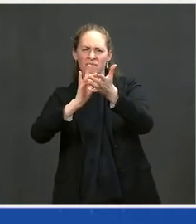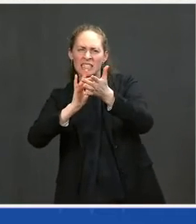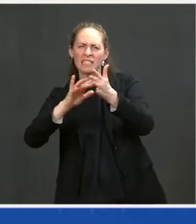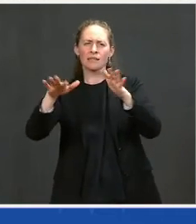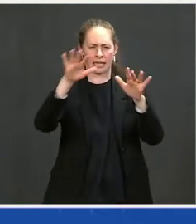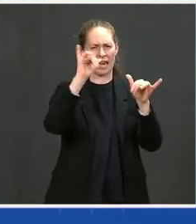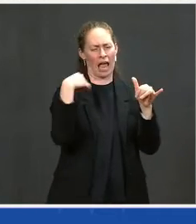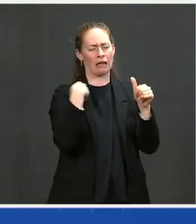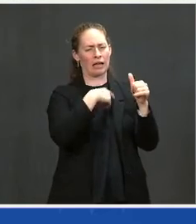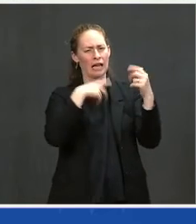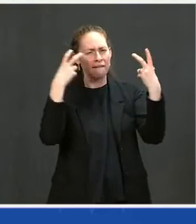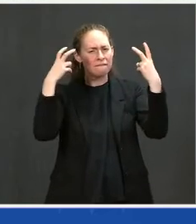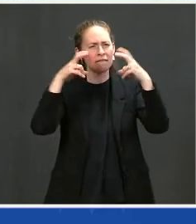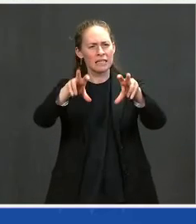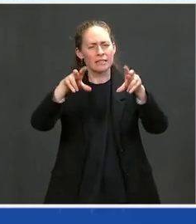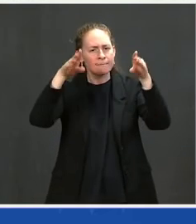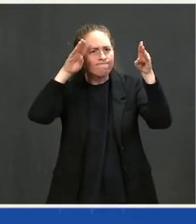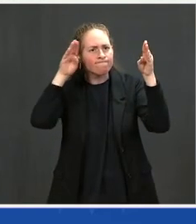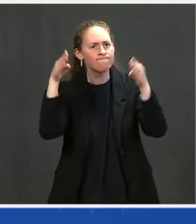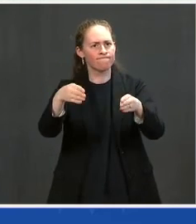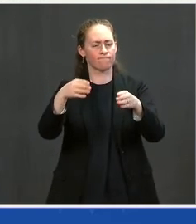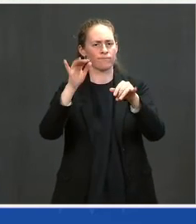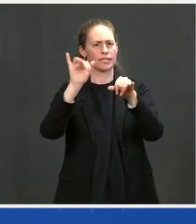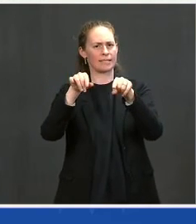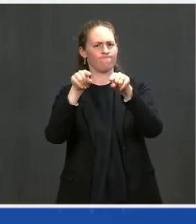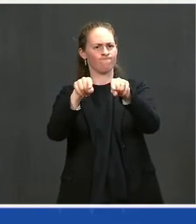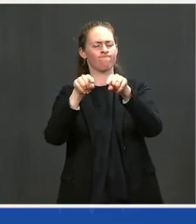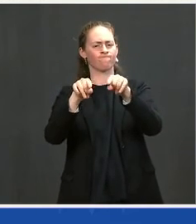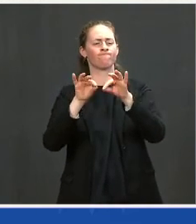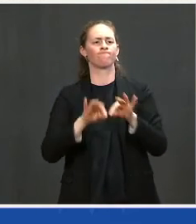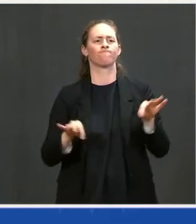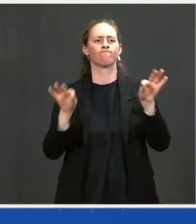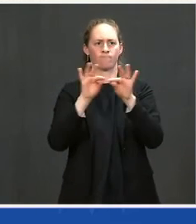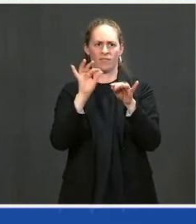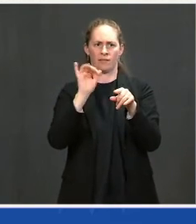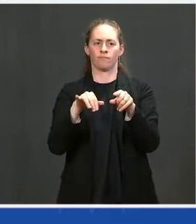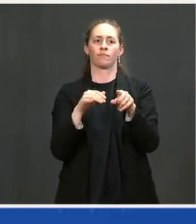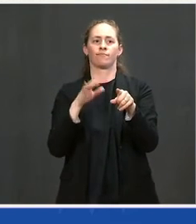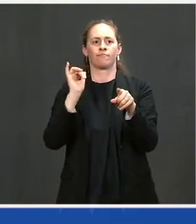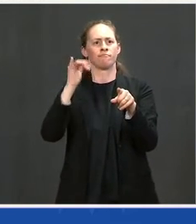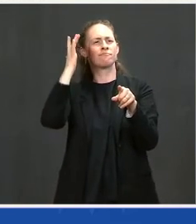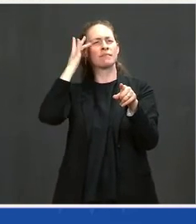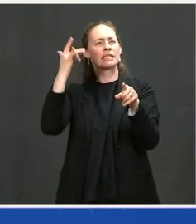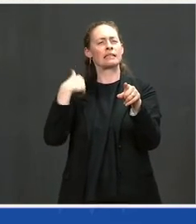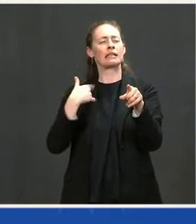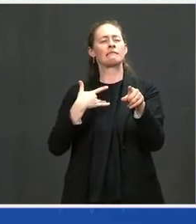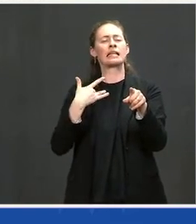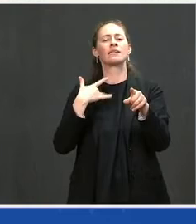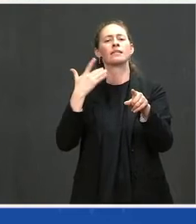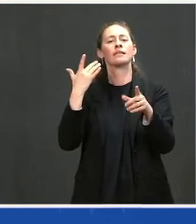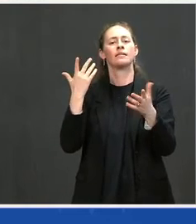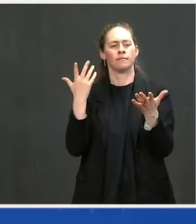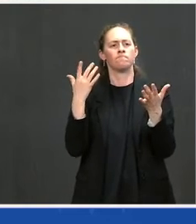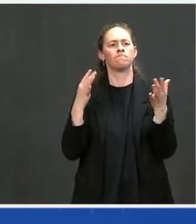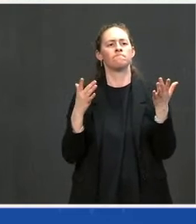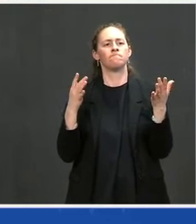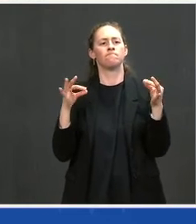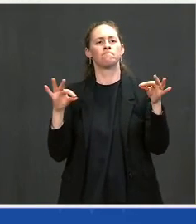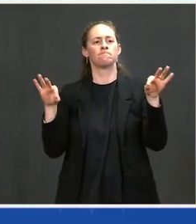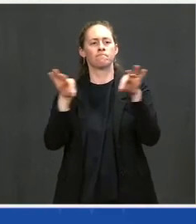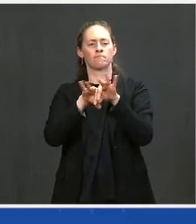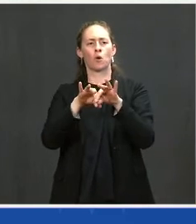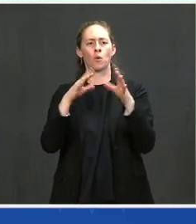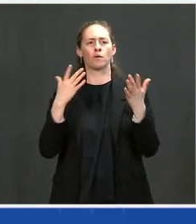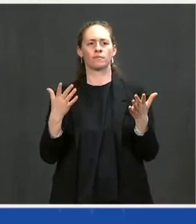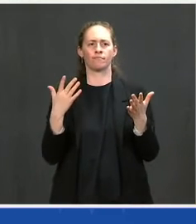2%. One of the reasons why I've set up the PAB, the President's Board with Scientists and the